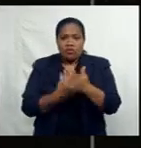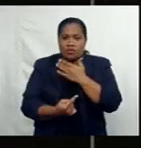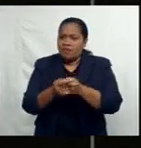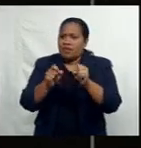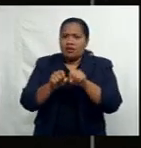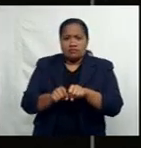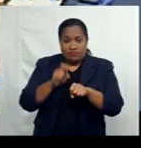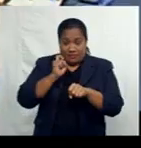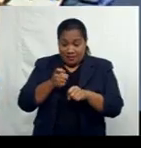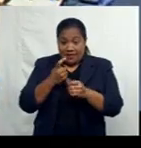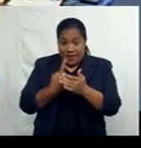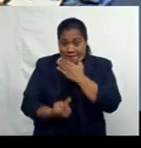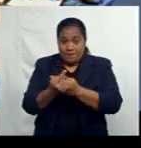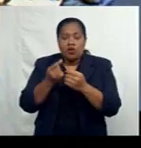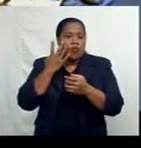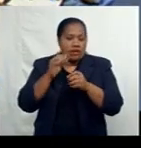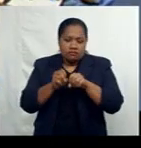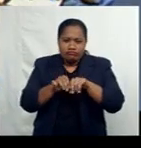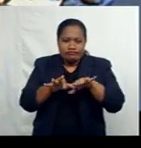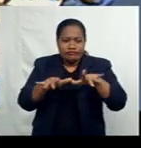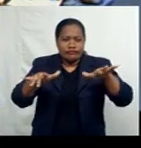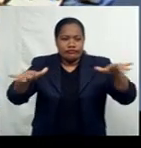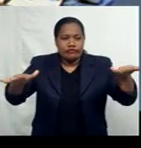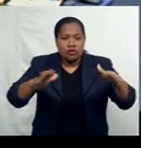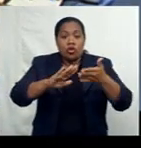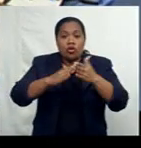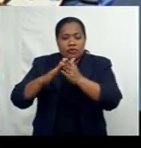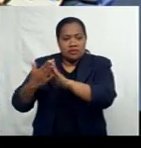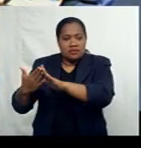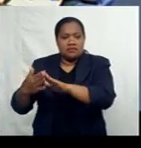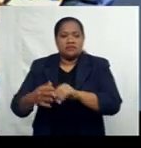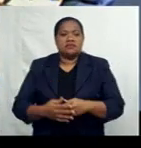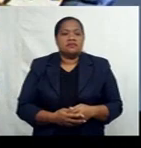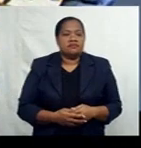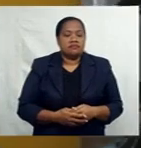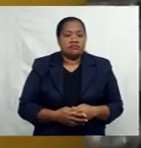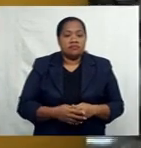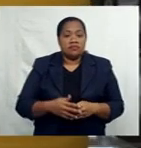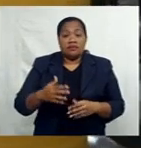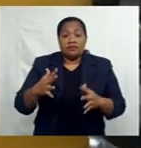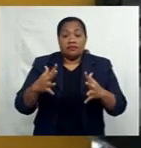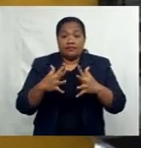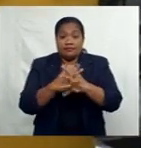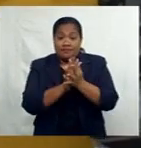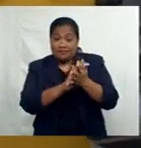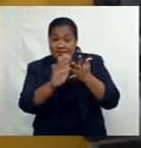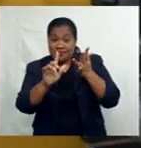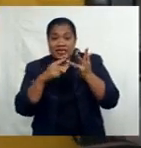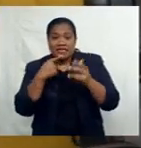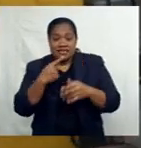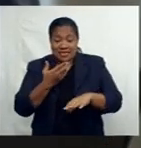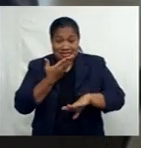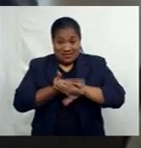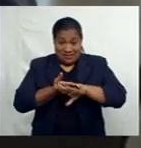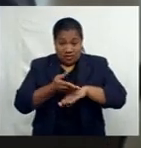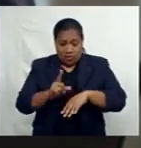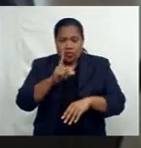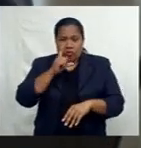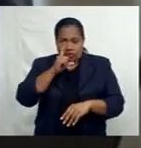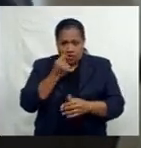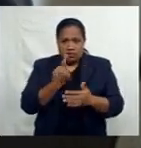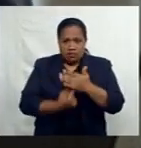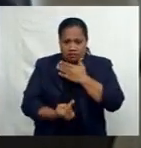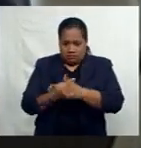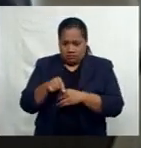community transmission. I will introduce you to The World Health Organization says that new variants can destabilize the efficacy of